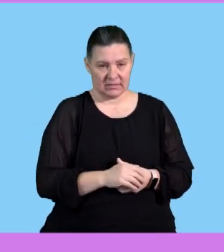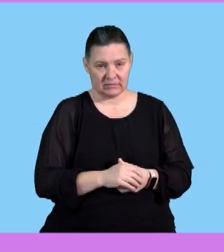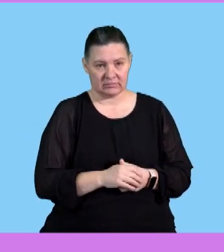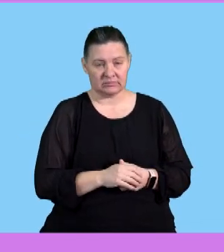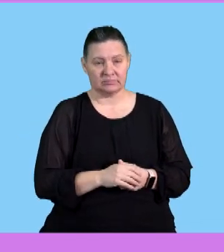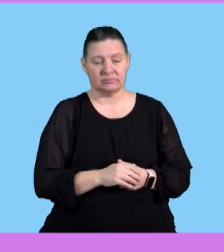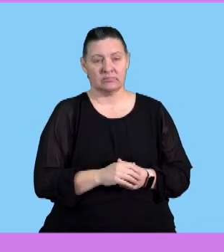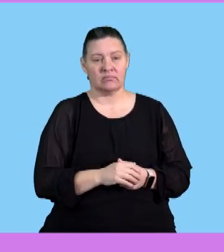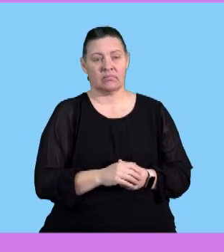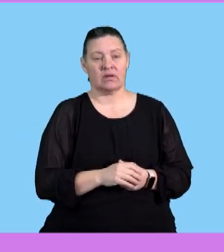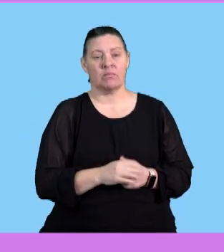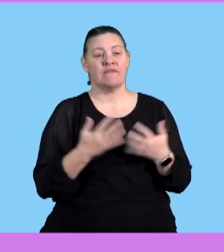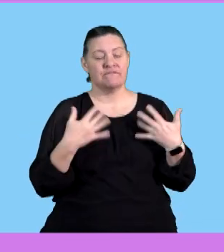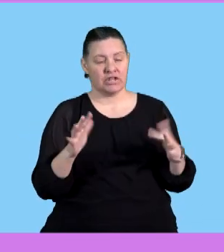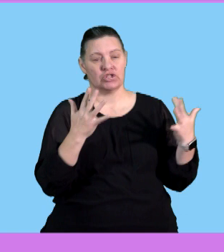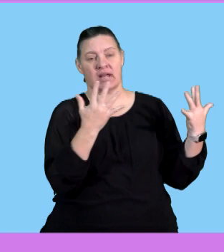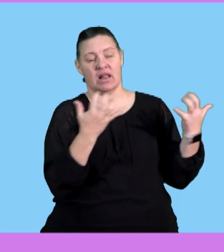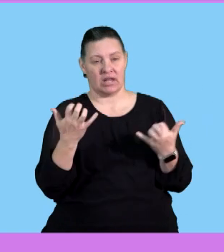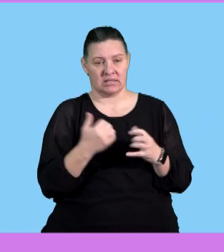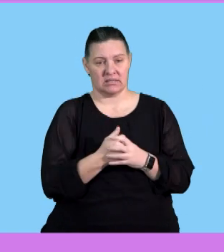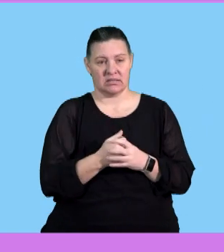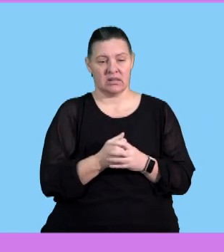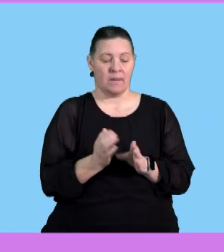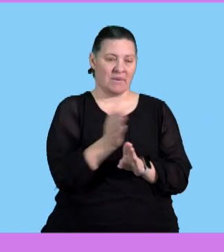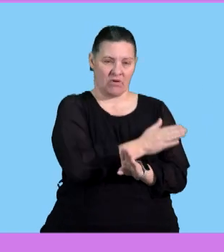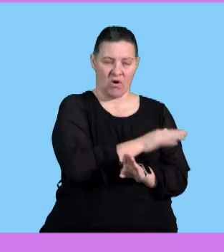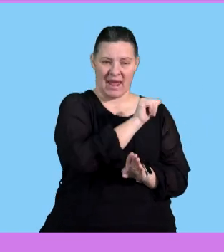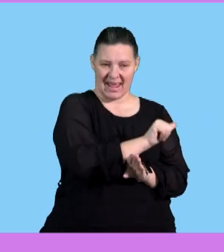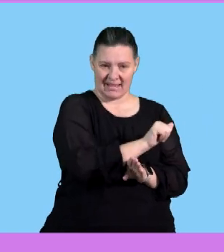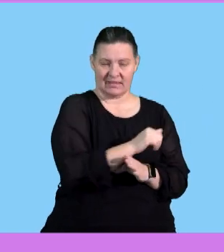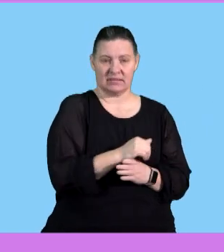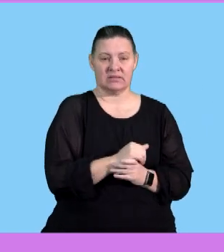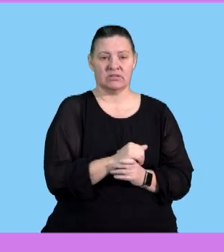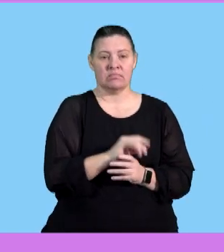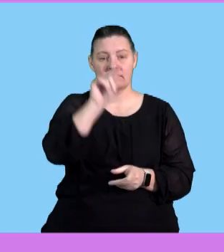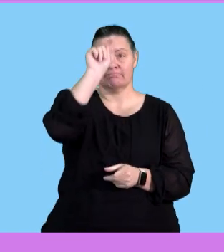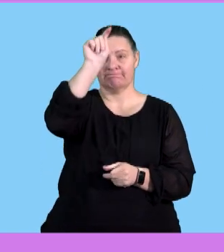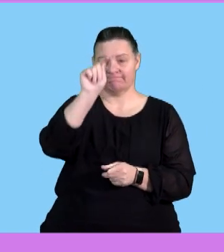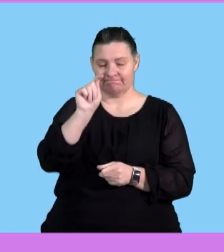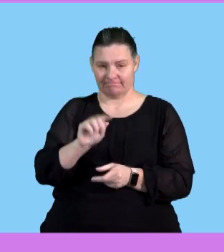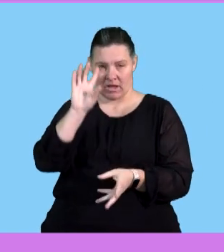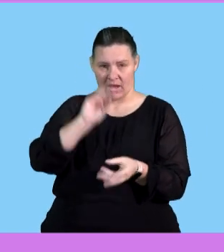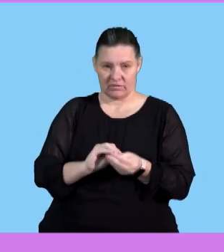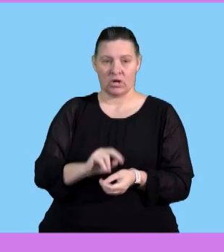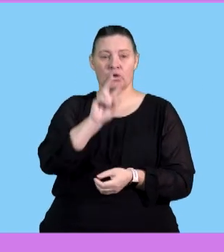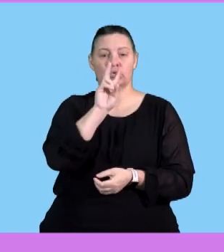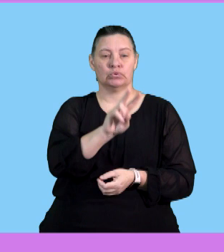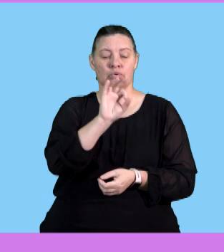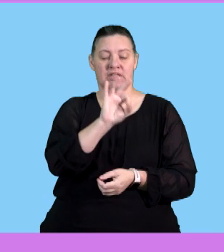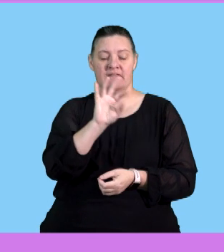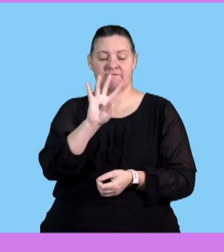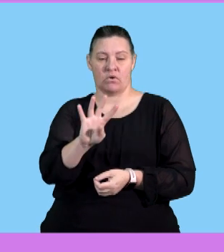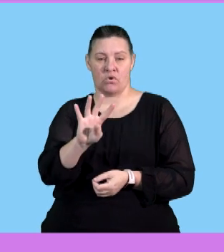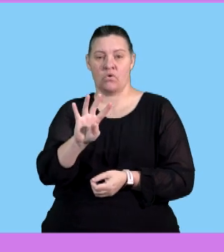of all these items, a total. So we have already calculated those amounts on the previous slide. So for a